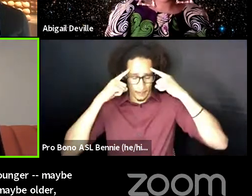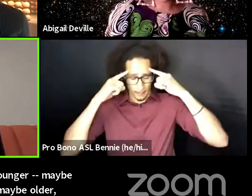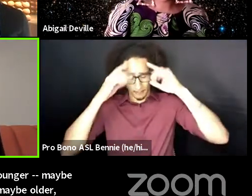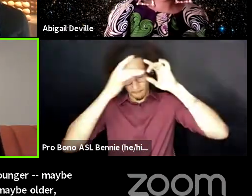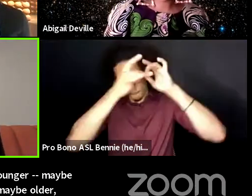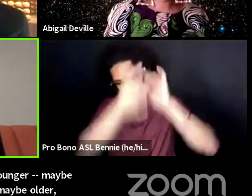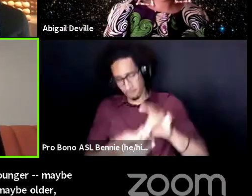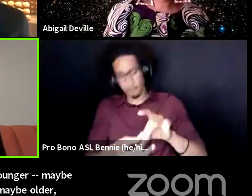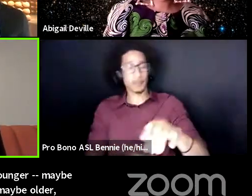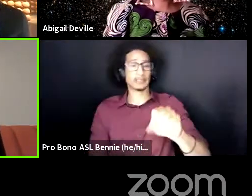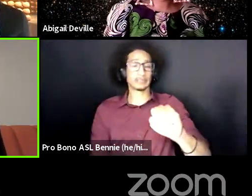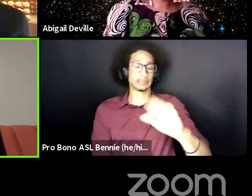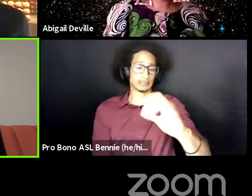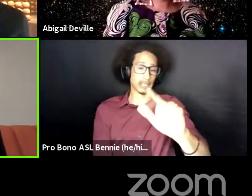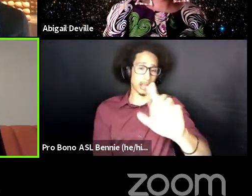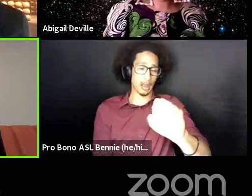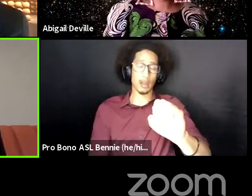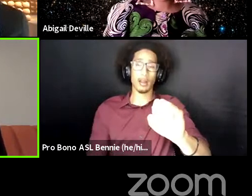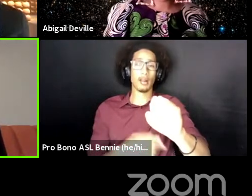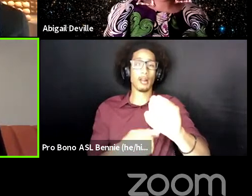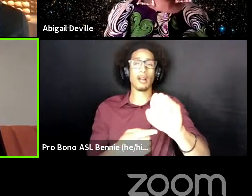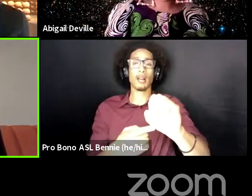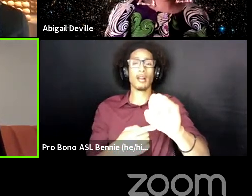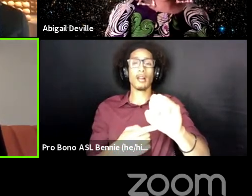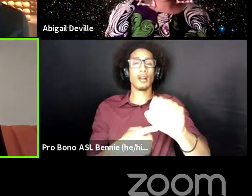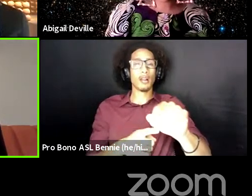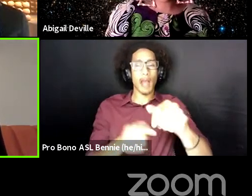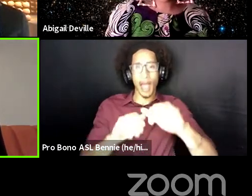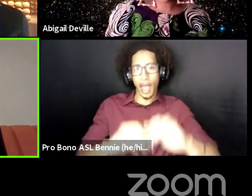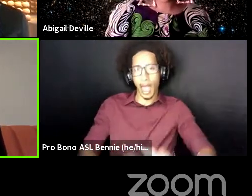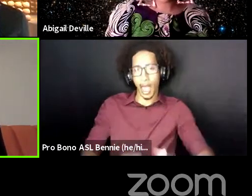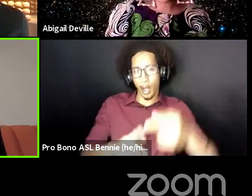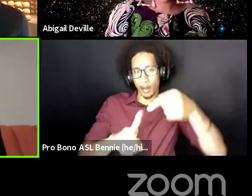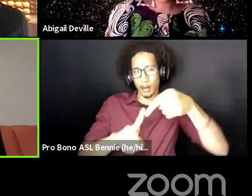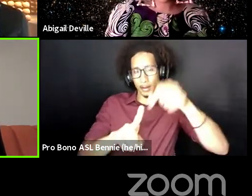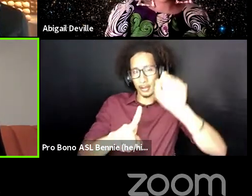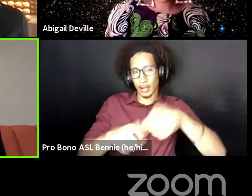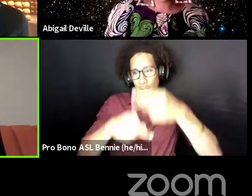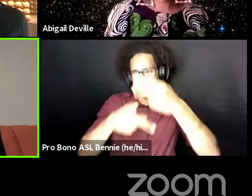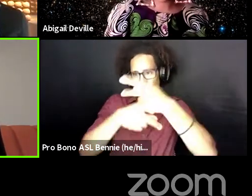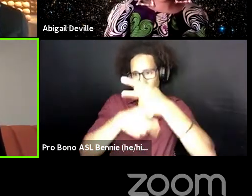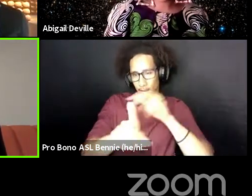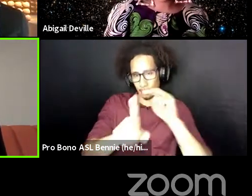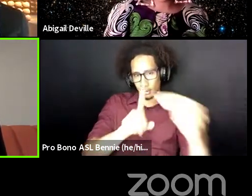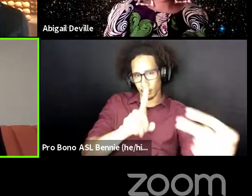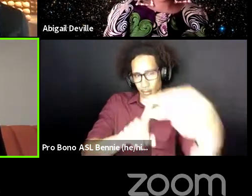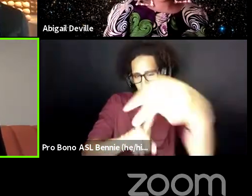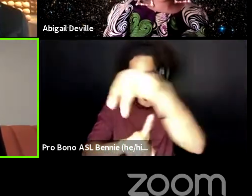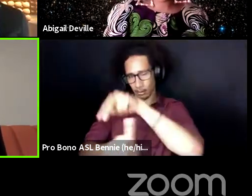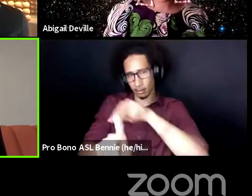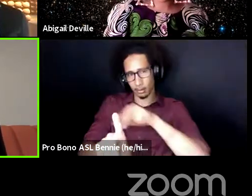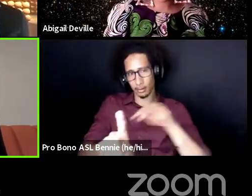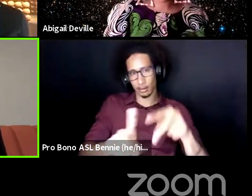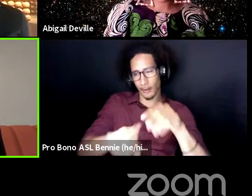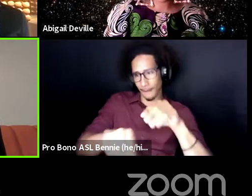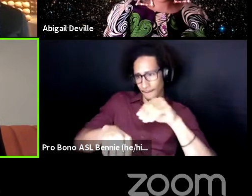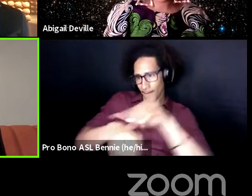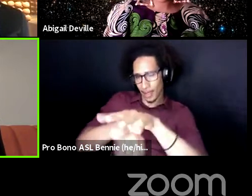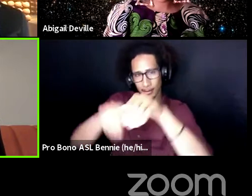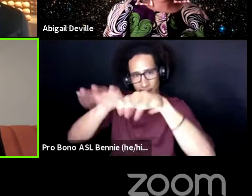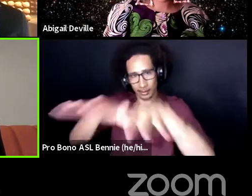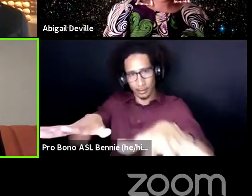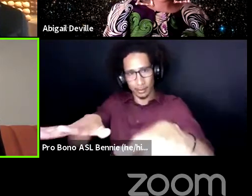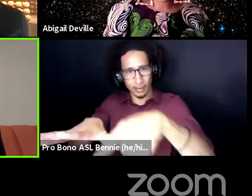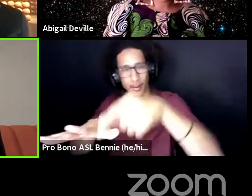in the chat, all in every way. And we were scale and we were resources, you know what I mean, for